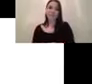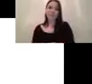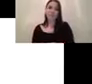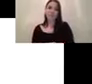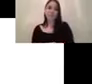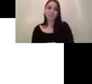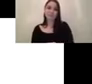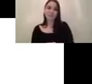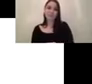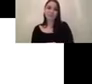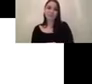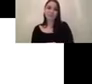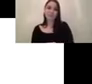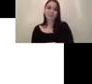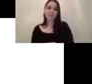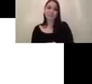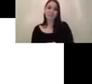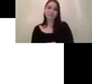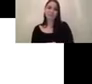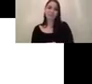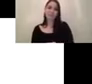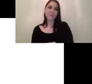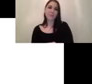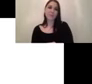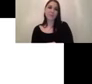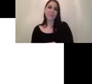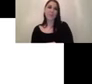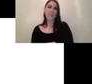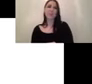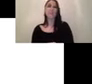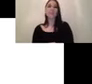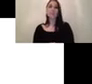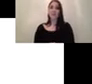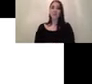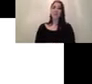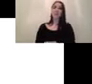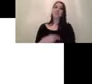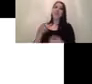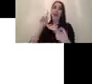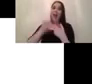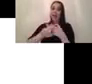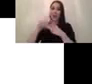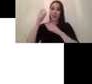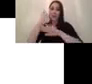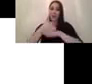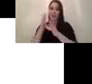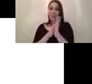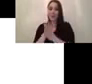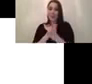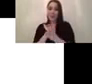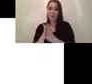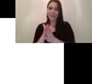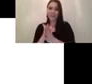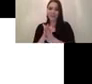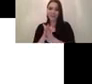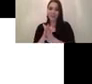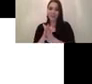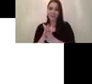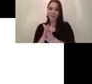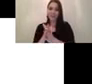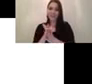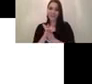Anchor-based methods is also called one-stage detector. Here, this flowchart shows the